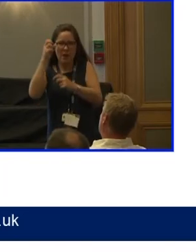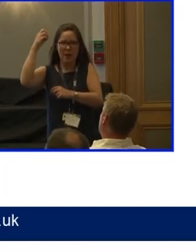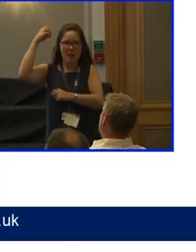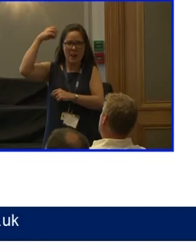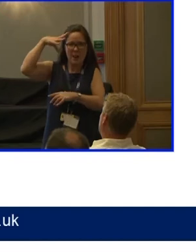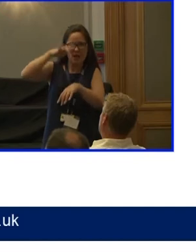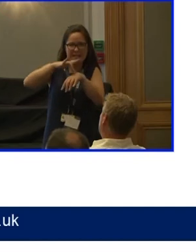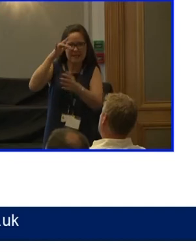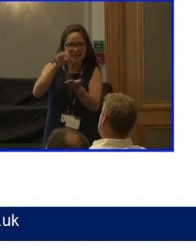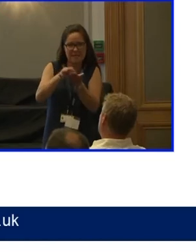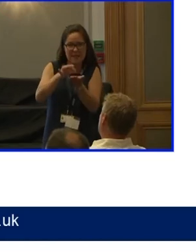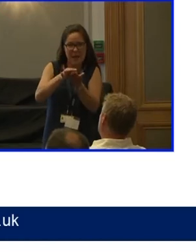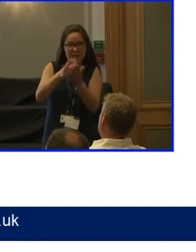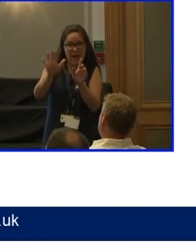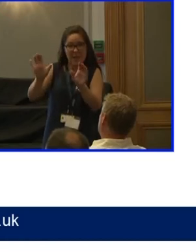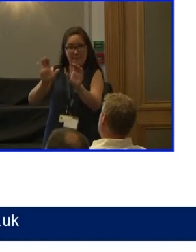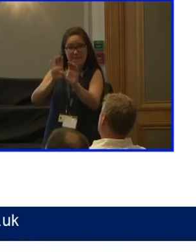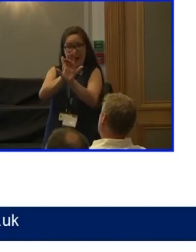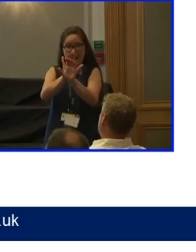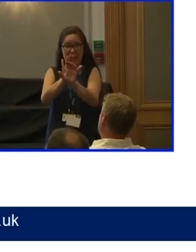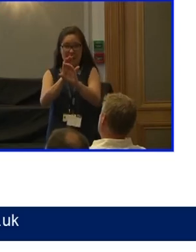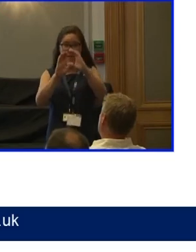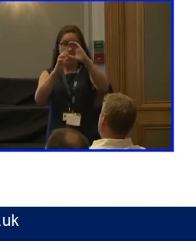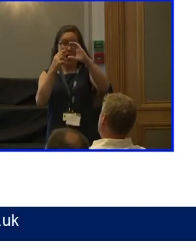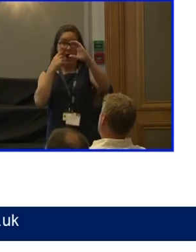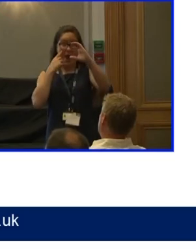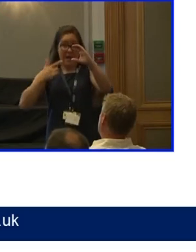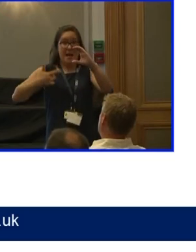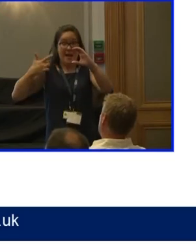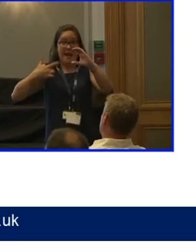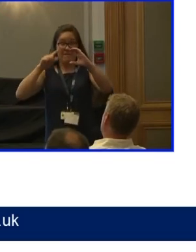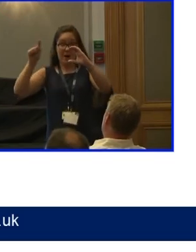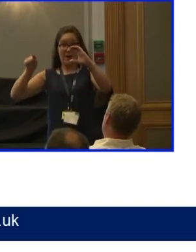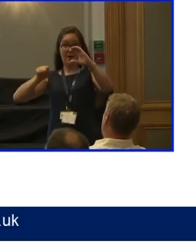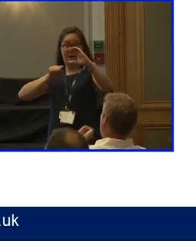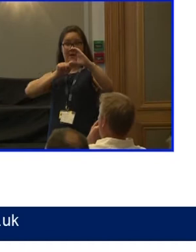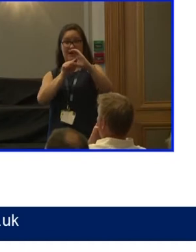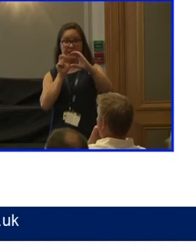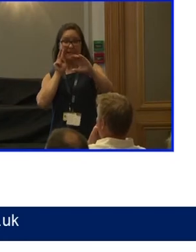light sensing cells at the back of a living human eye, and potentially more sensitive